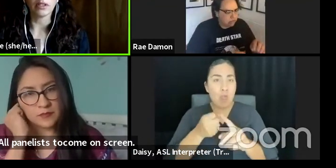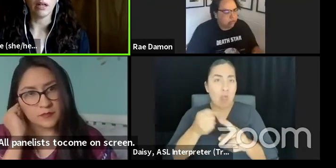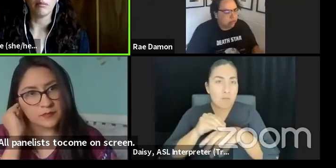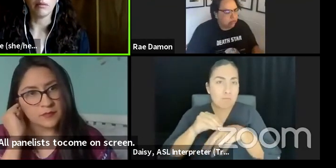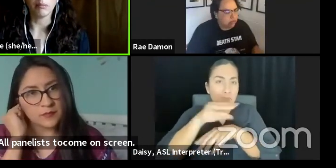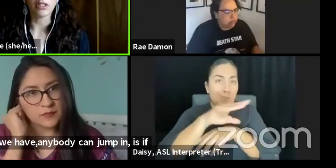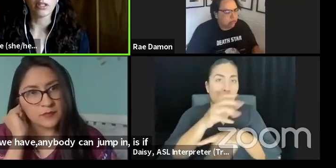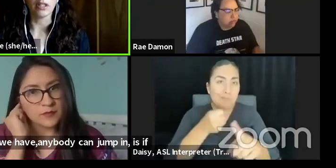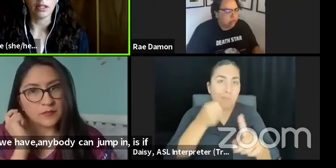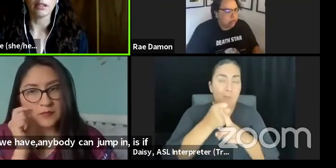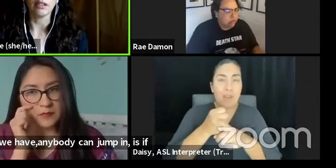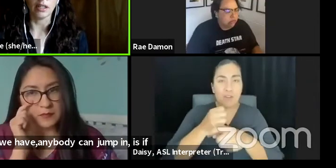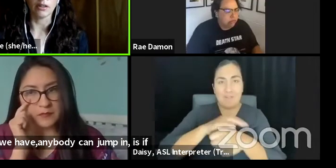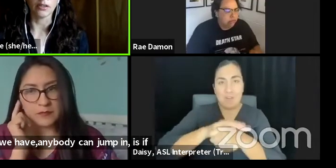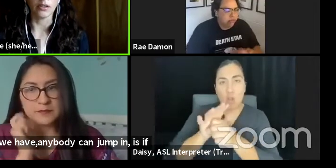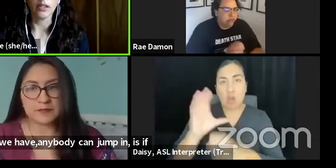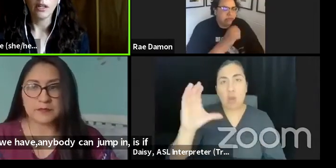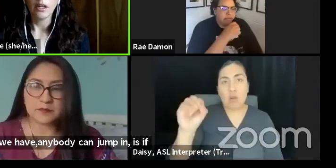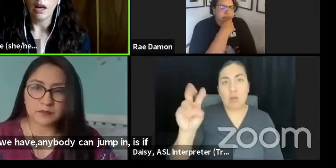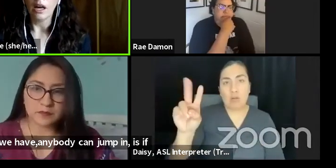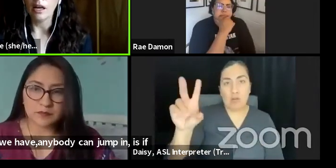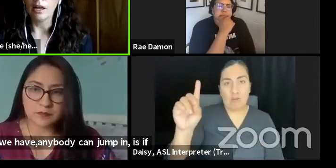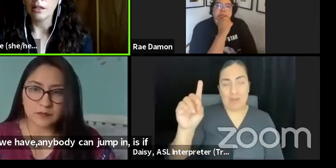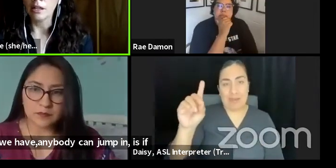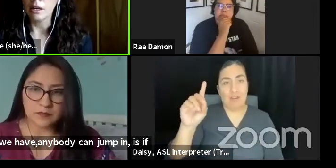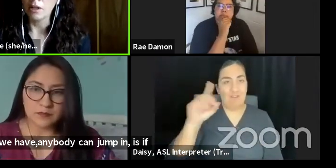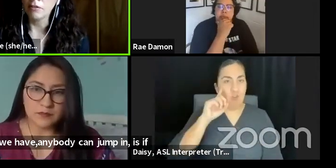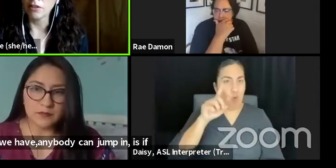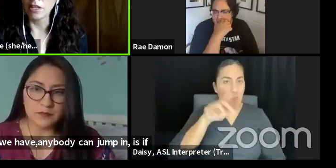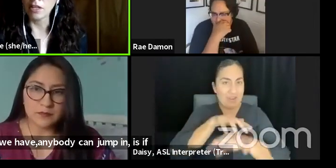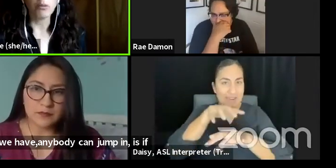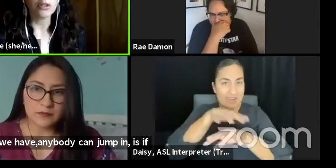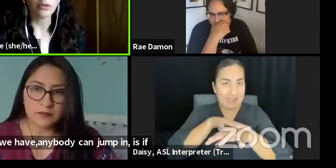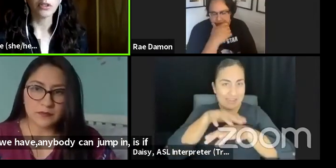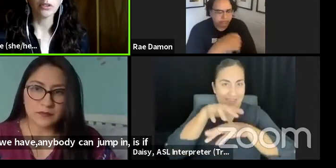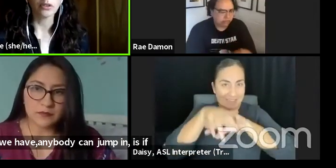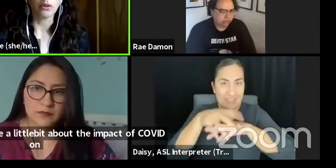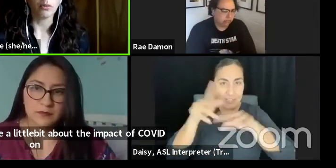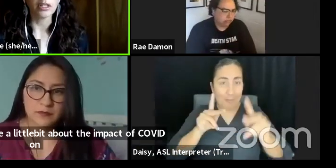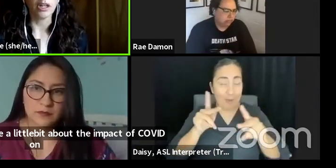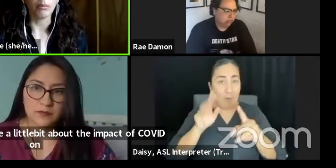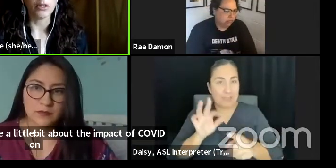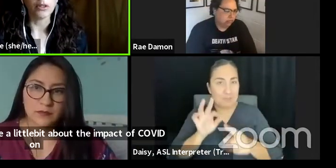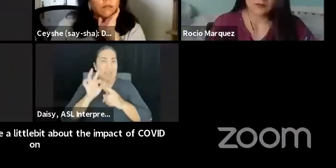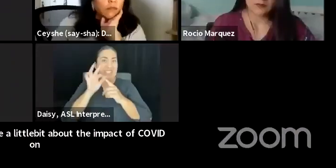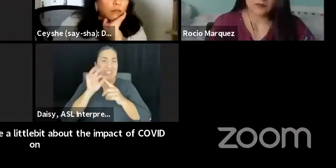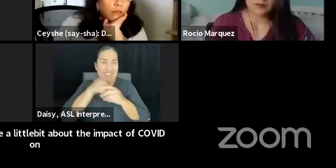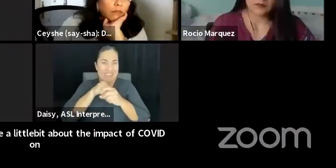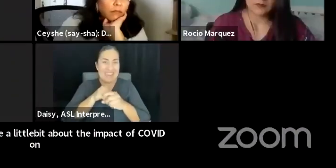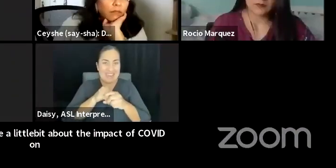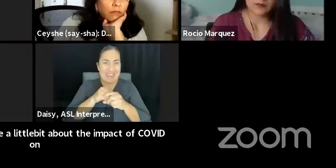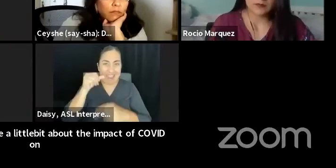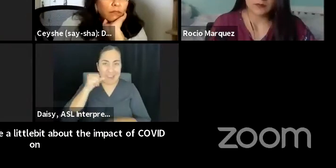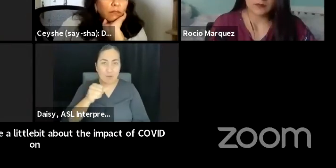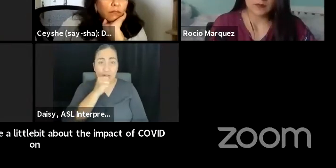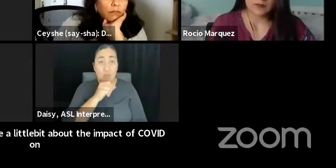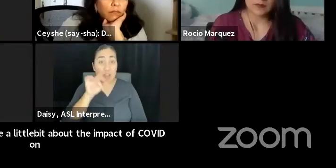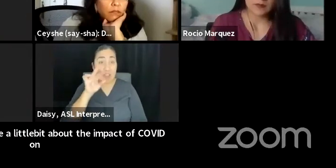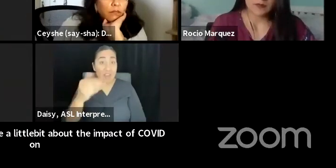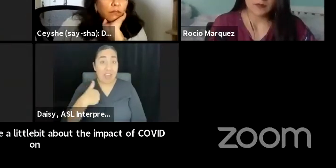peoples, especially in Arizona, and if there's any resources or ways to help that you want to share.